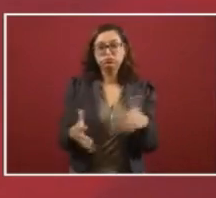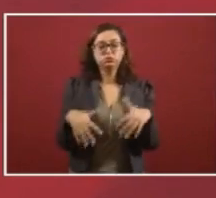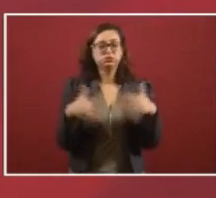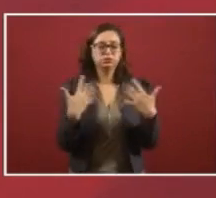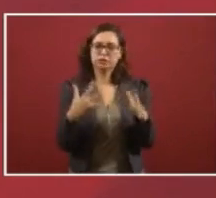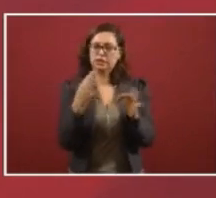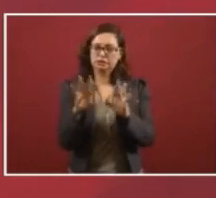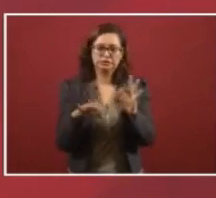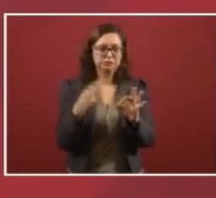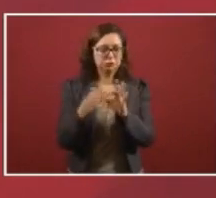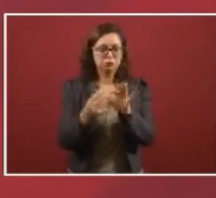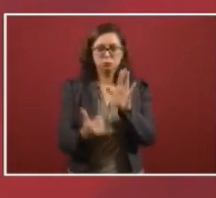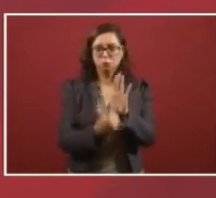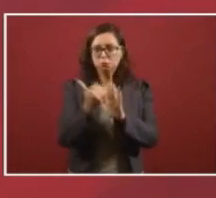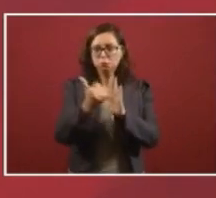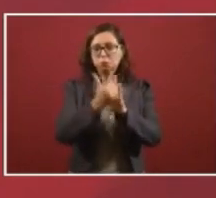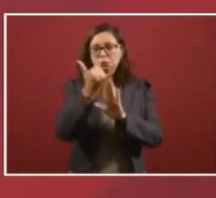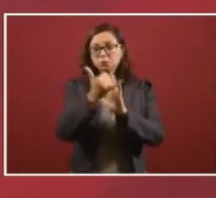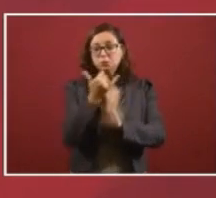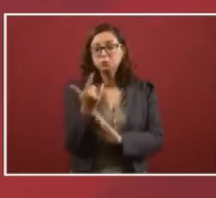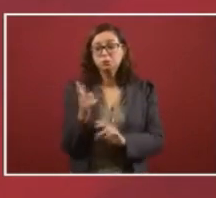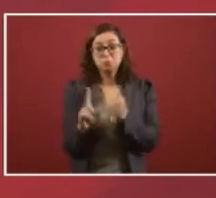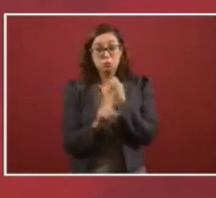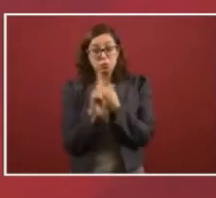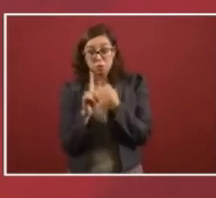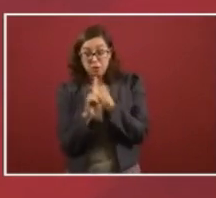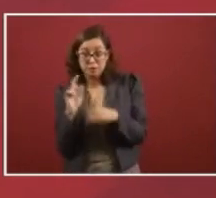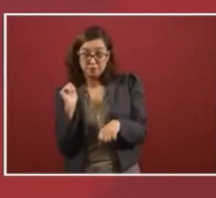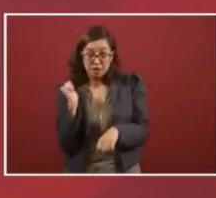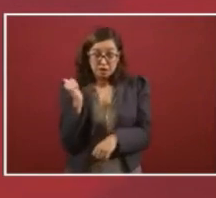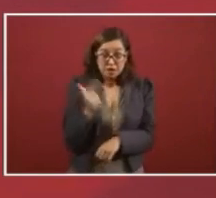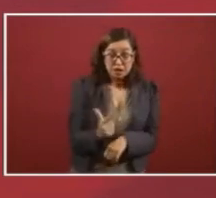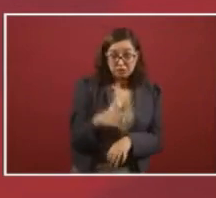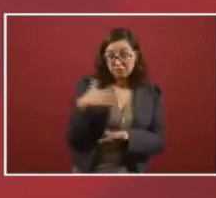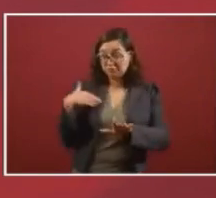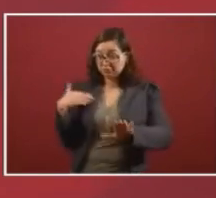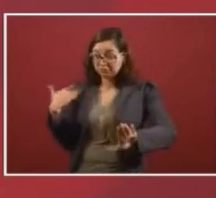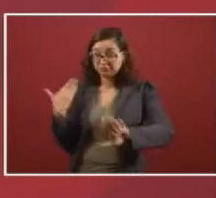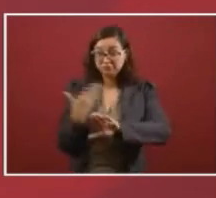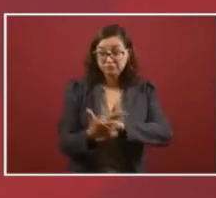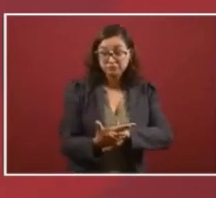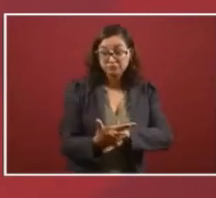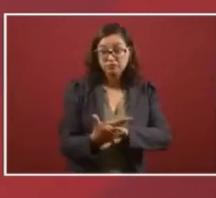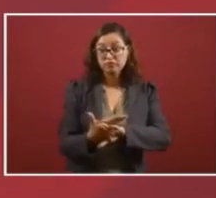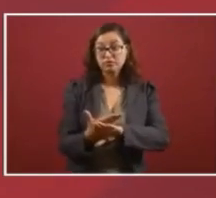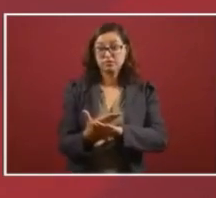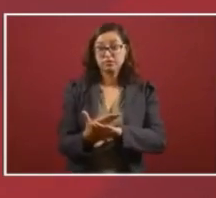totally constructed, and there is no problem